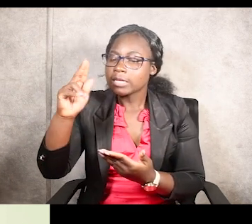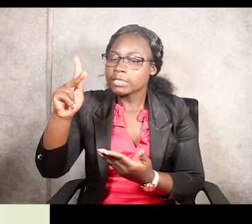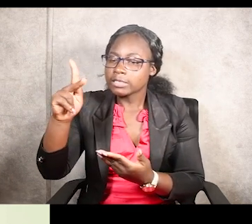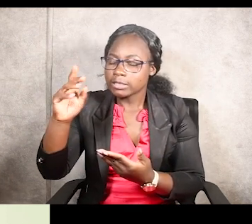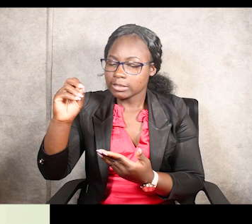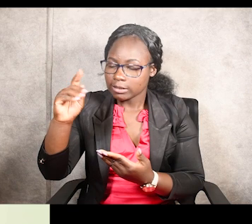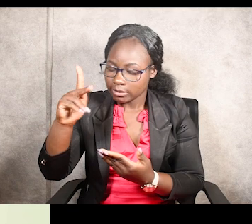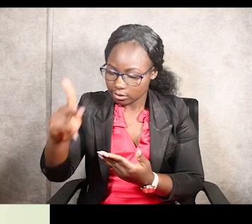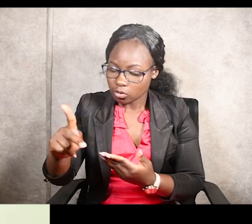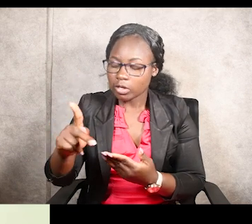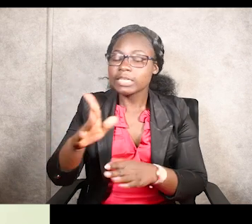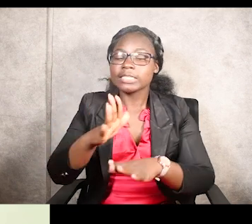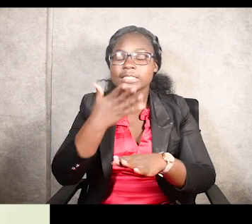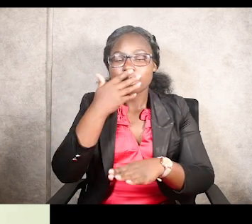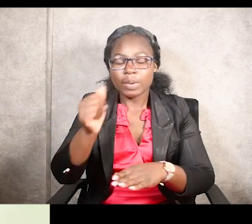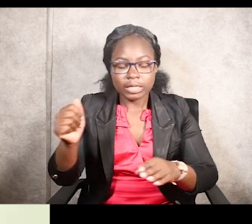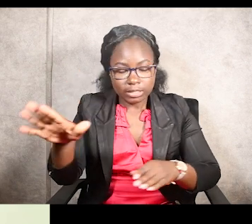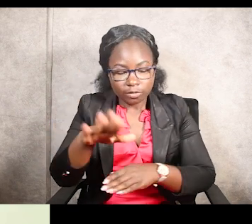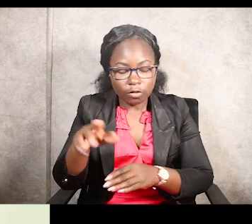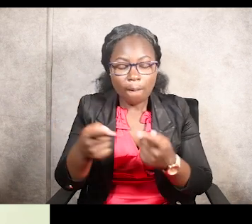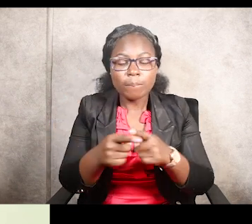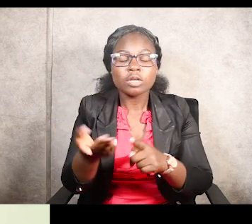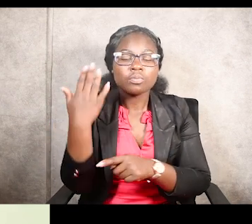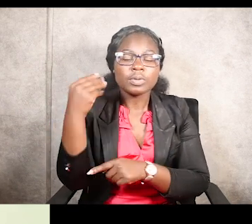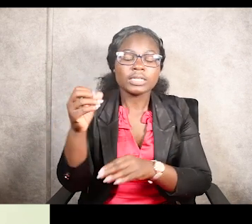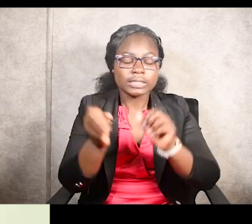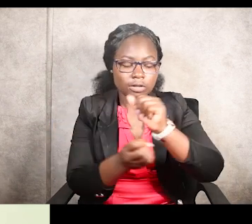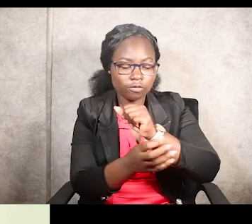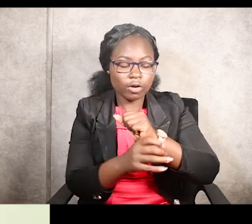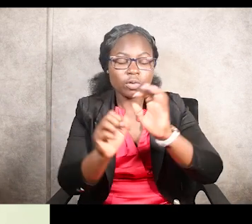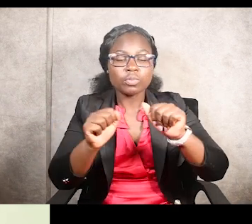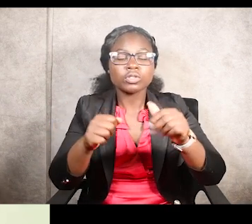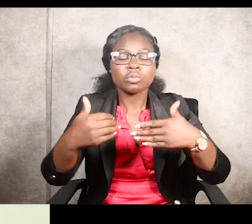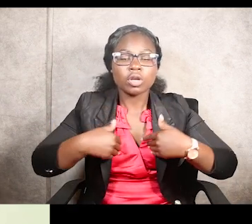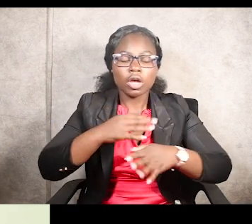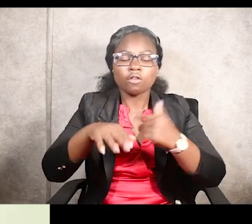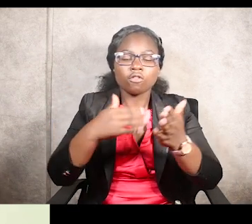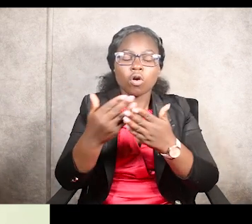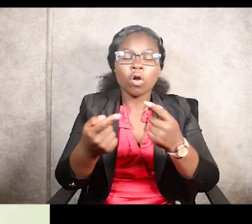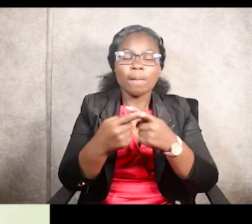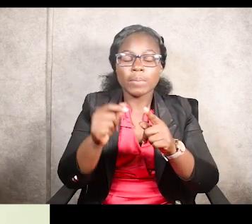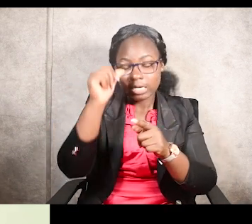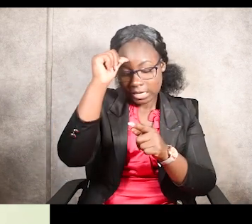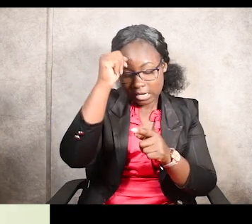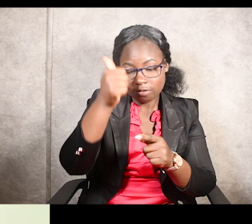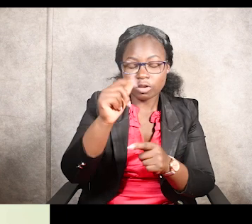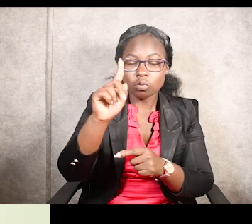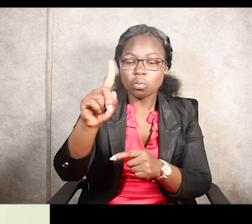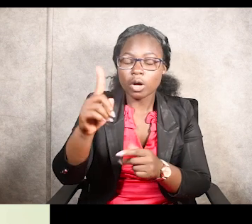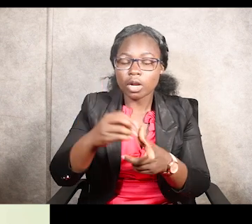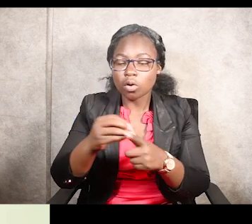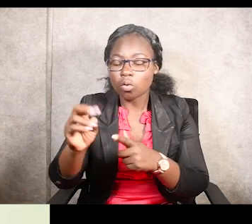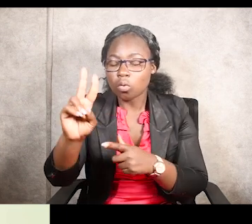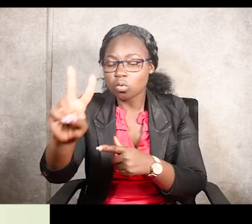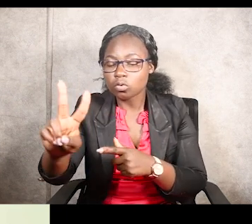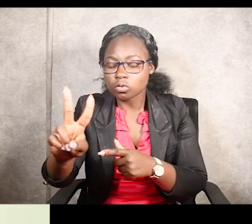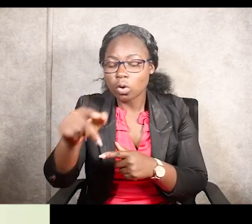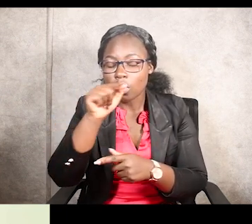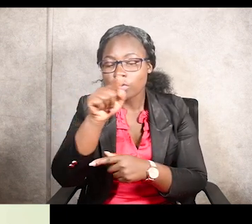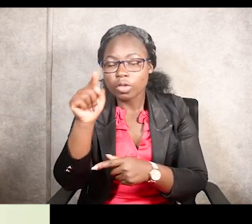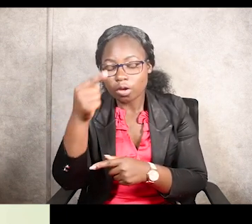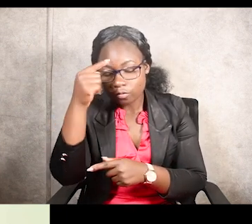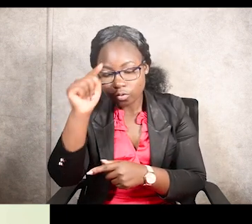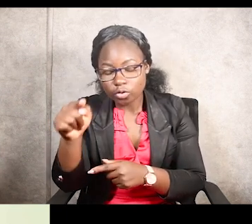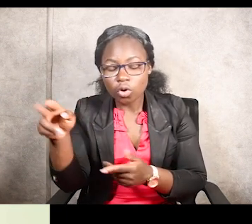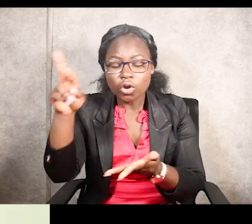environment. But as it's advised, you can have all but be vibrant in one or two. You can have all of them there for you, and you need to